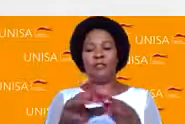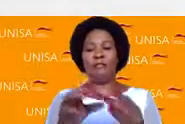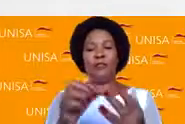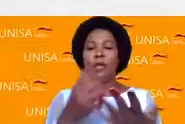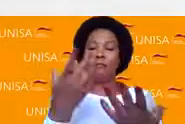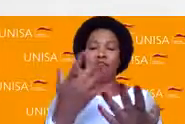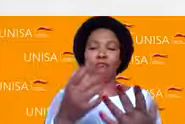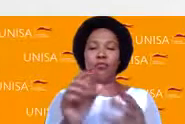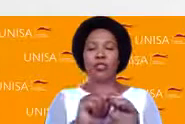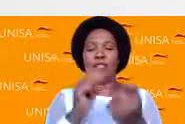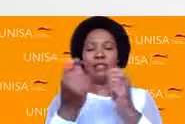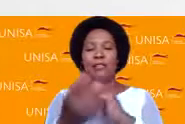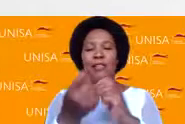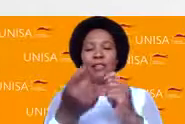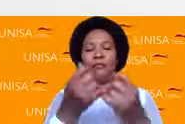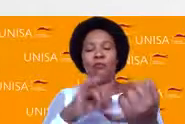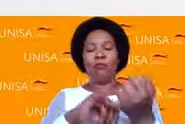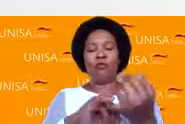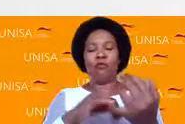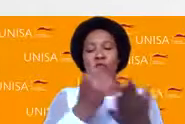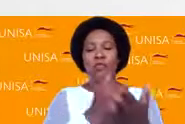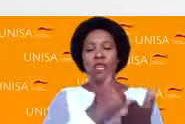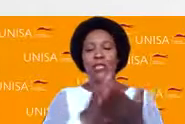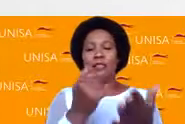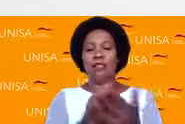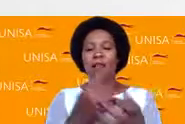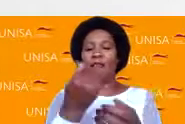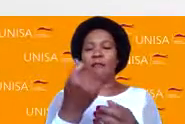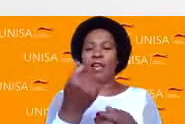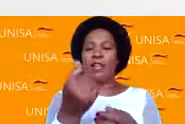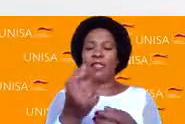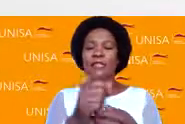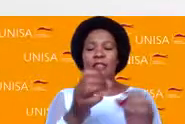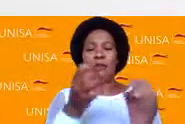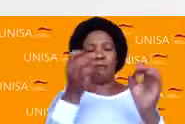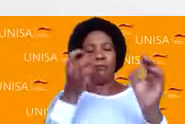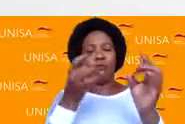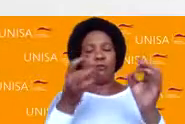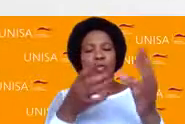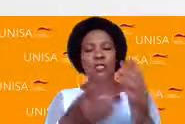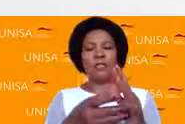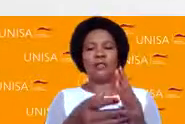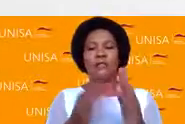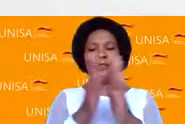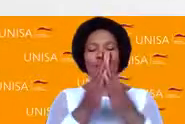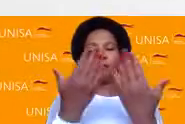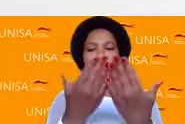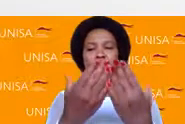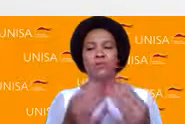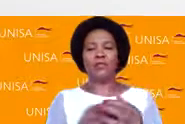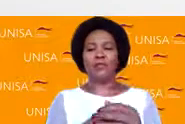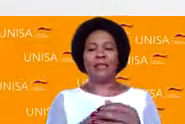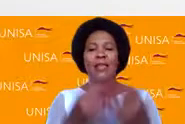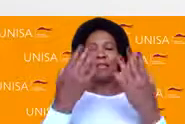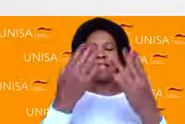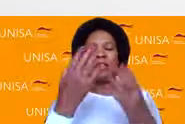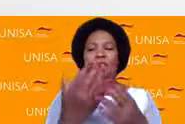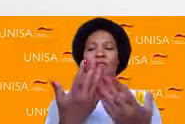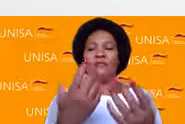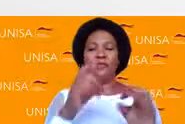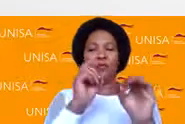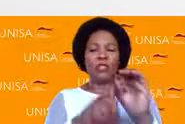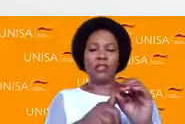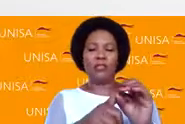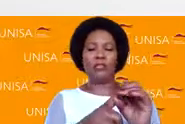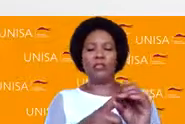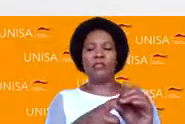registration. You can review financial details, track your study material, and even get study fee quotations. One